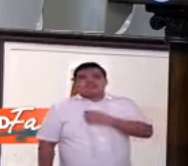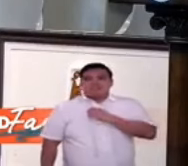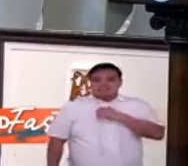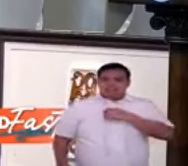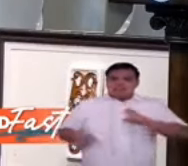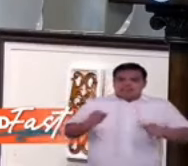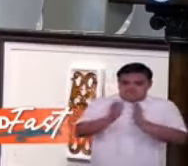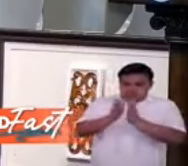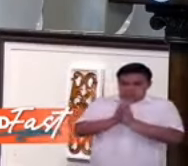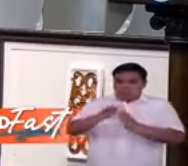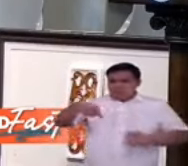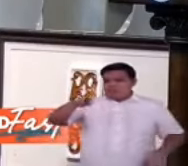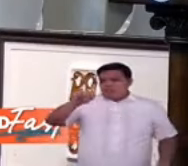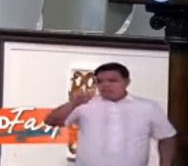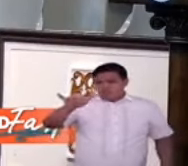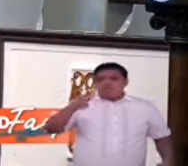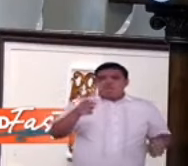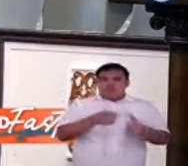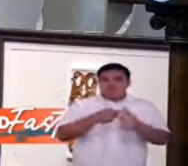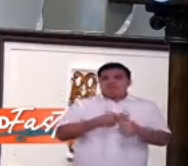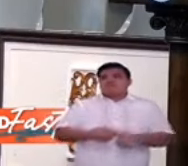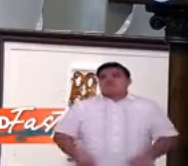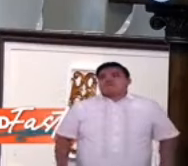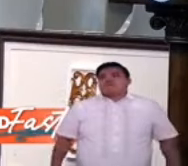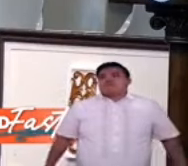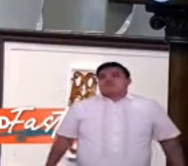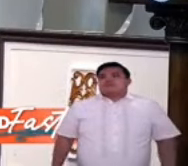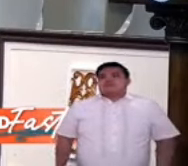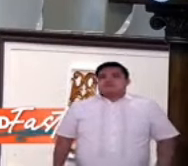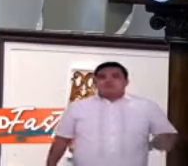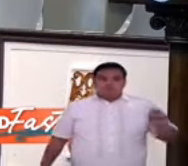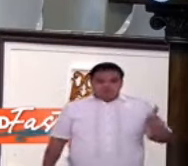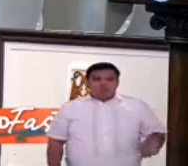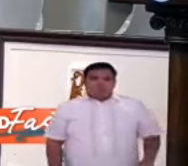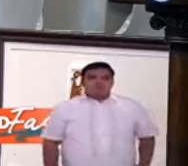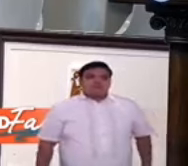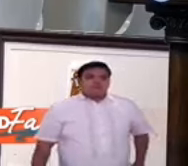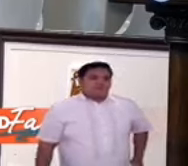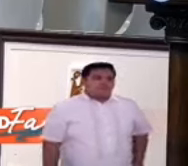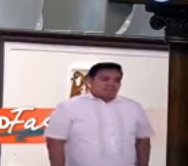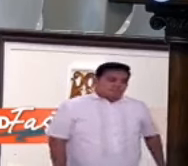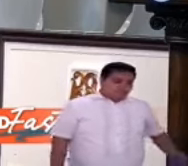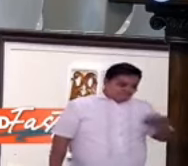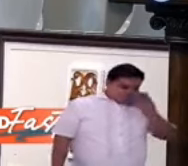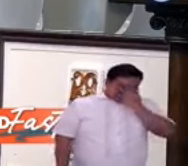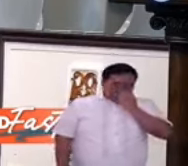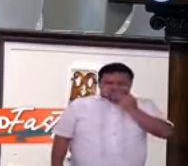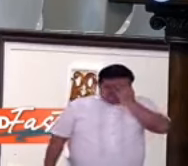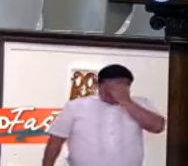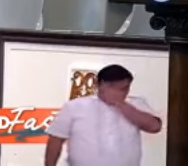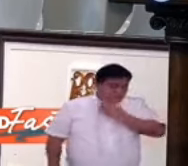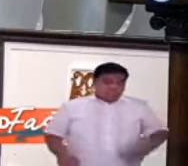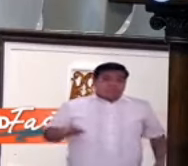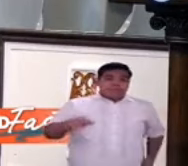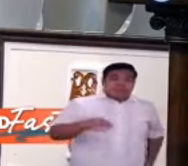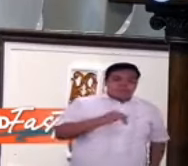pray first? Ano ba? Kamausad ni siya da? Kamausad ni da?